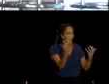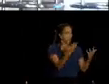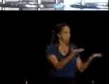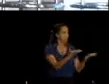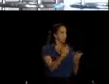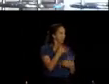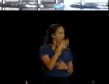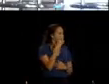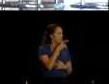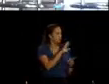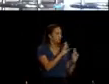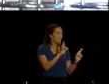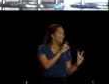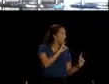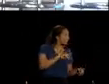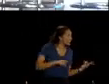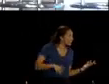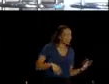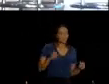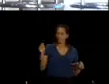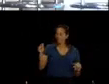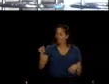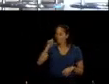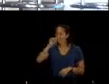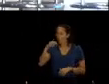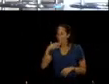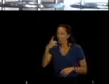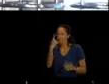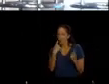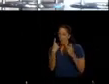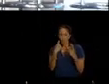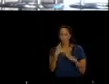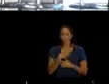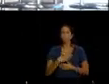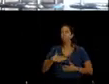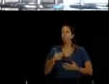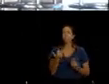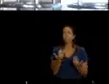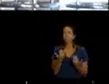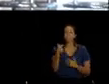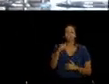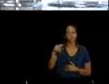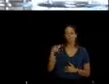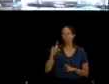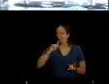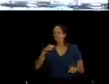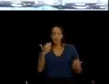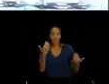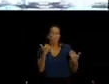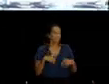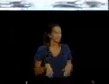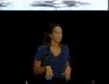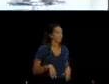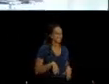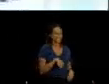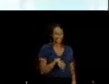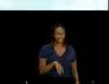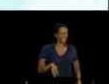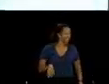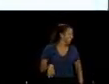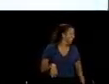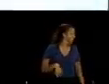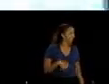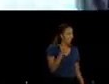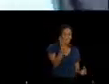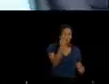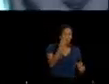that I know you're ready to answer. Yes, I love a good Q&A. Please. Love a good Q&A. So let's get the Q&A going. Any questions in the audience? There's